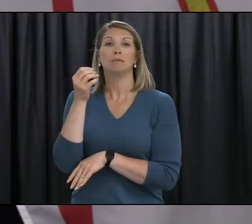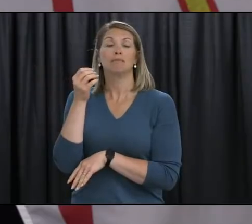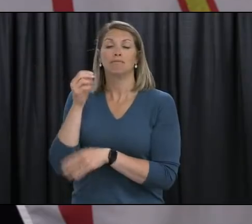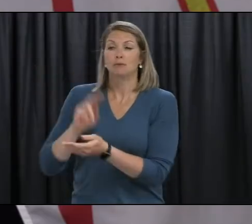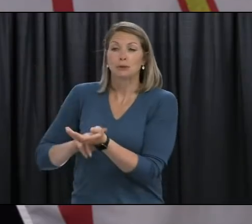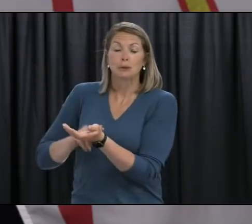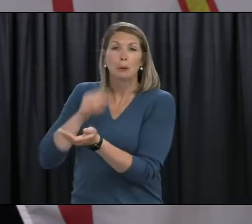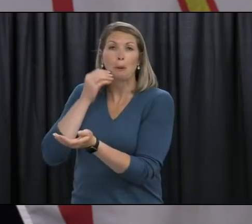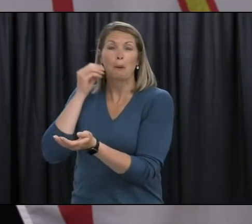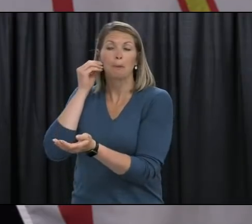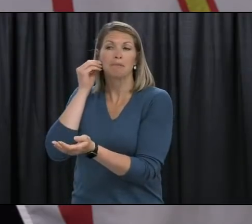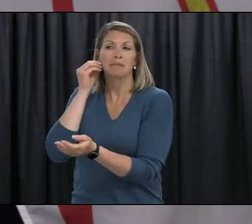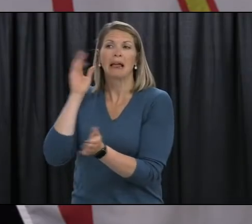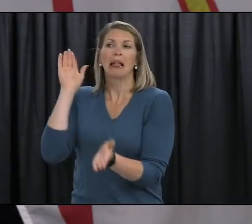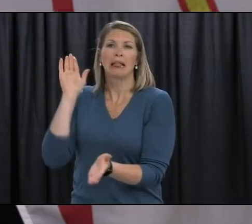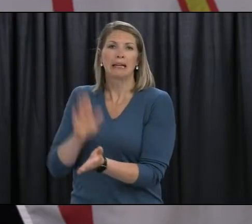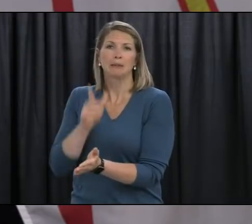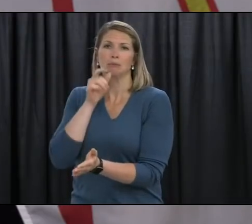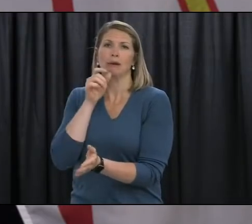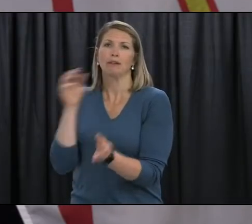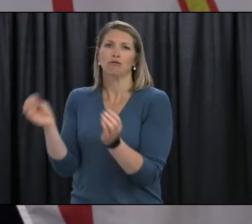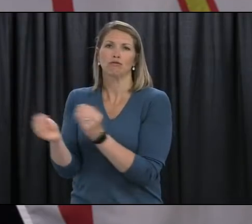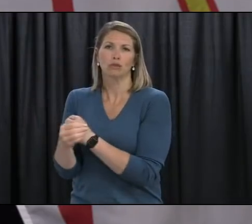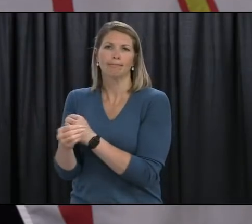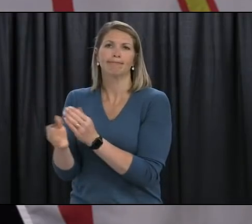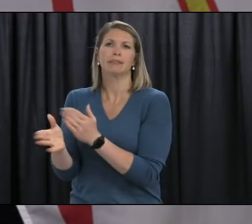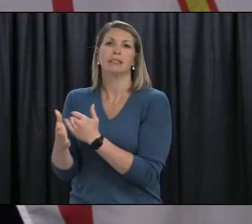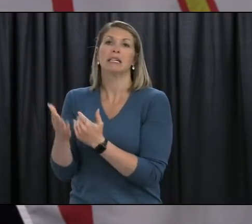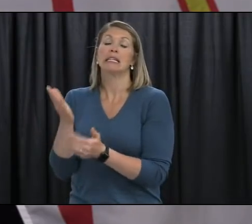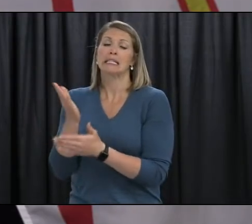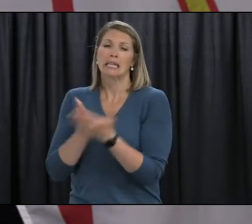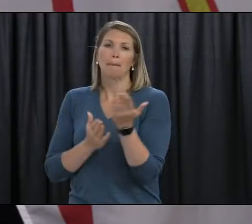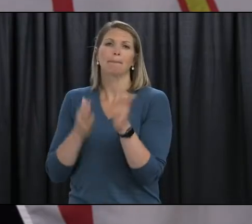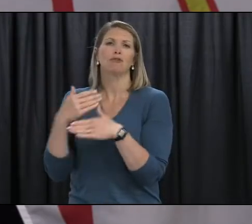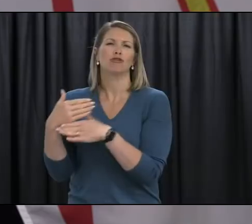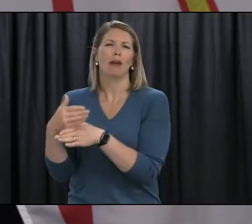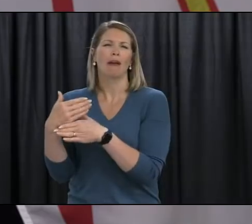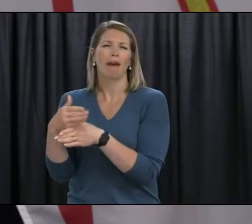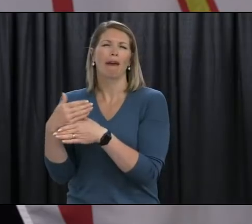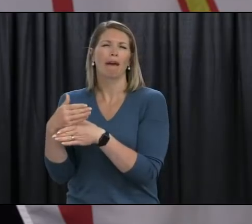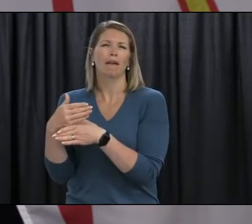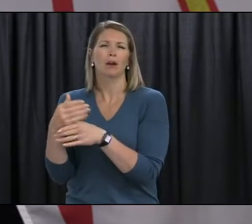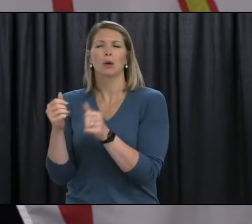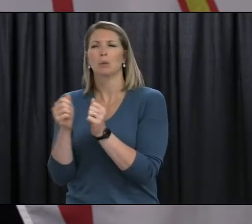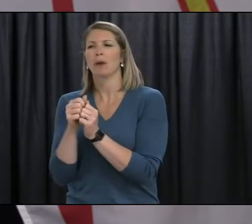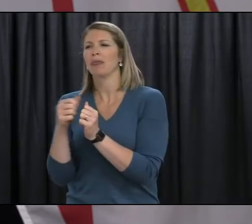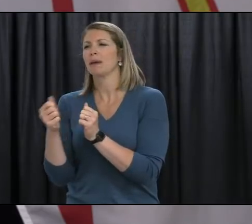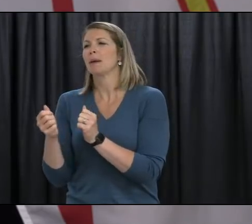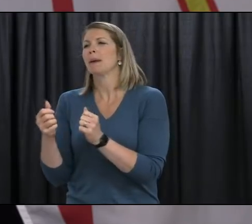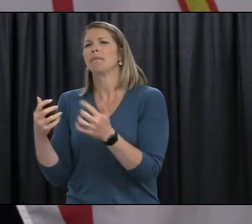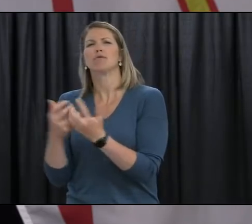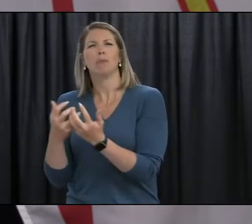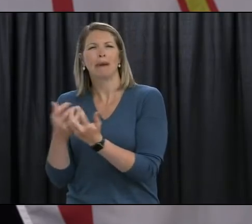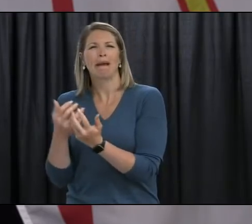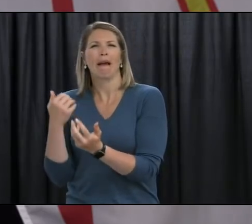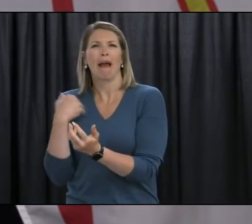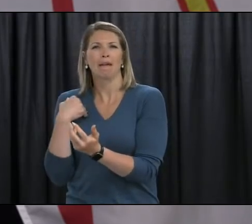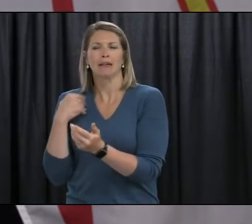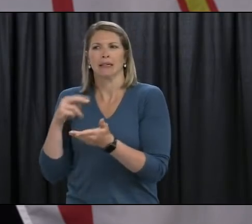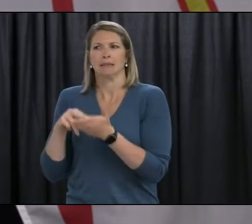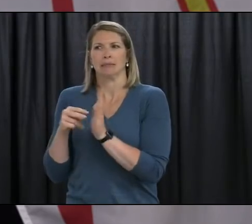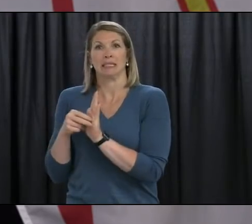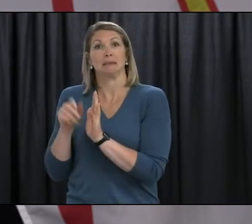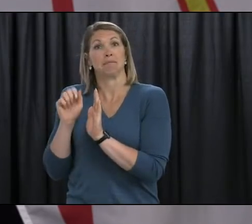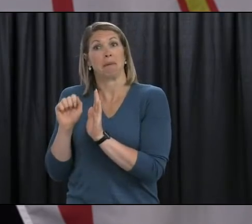private rooms, and so there has to be a way to ensure that the safety of all the residents are in place. So that may involve them